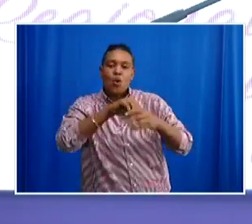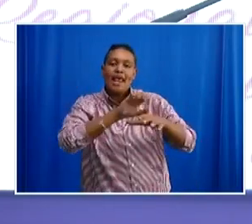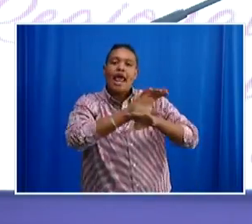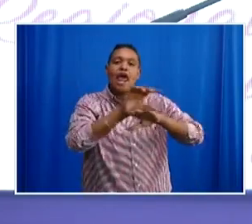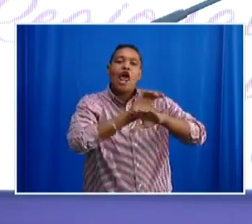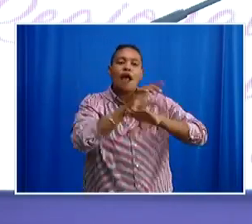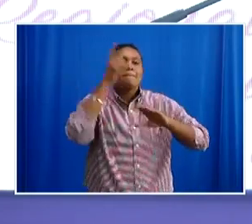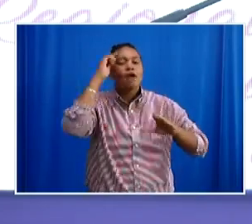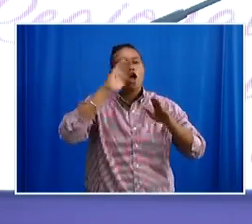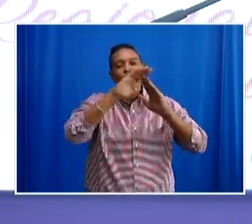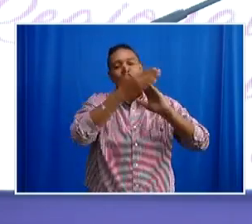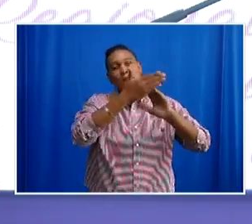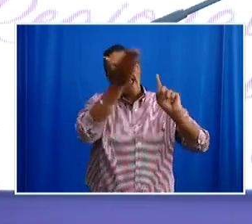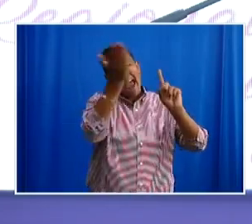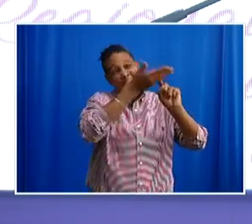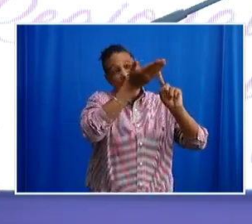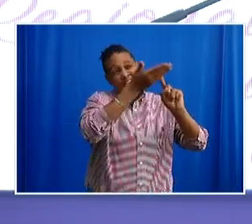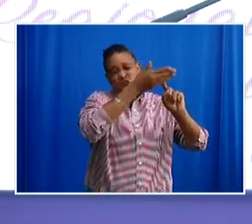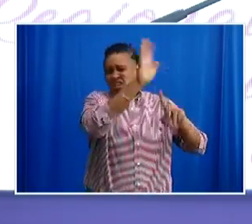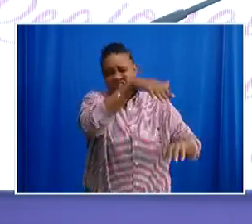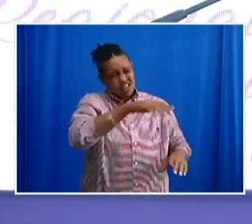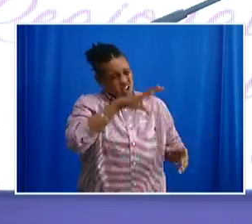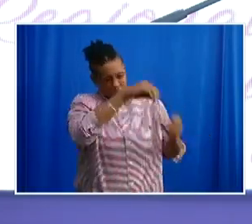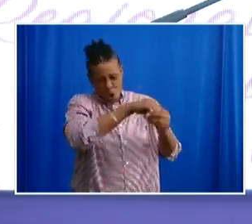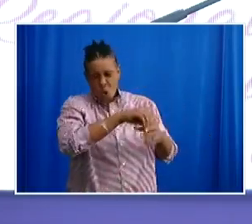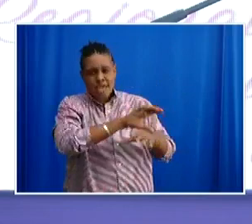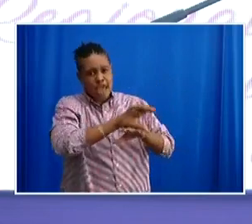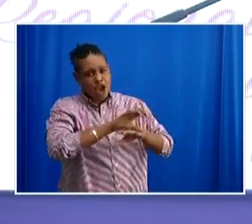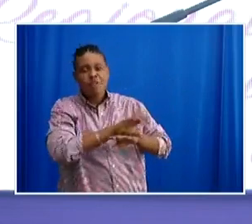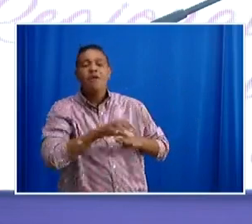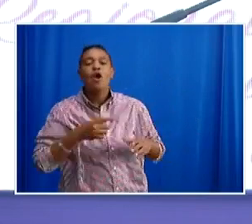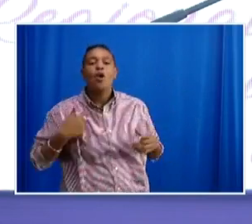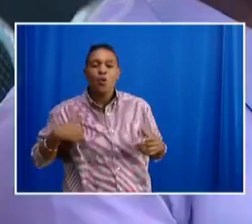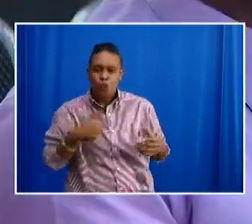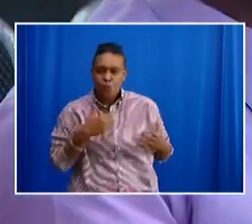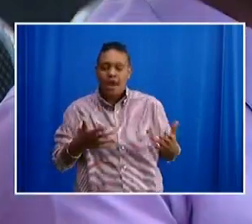Jamaica advocated for that change, and we are